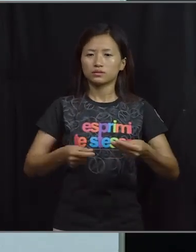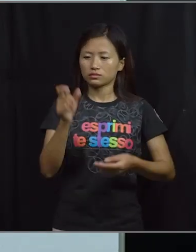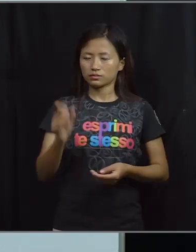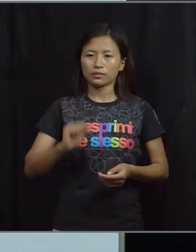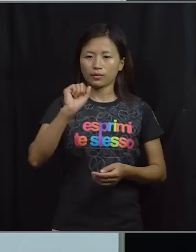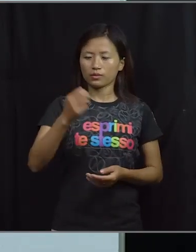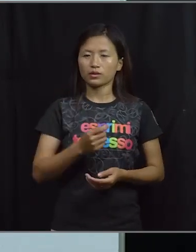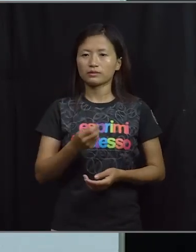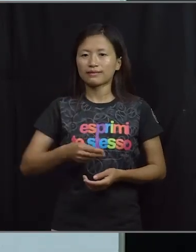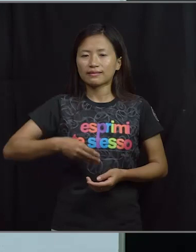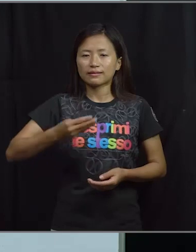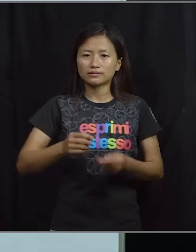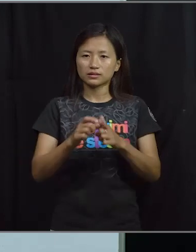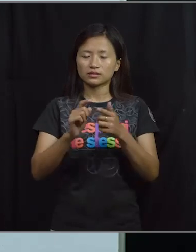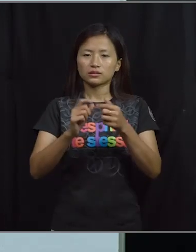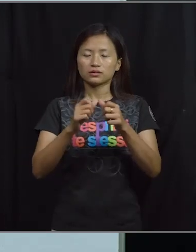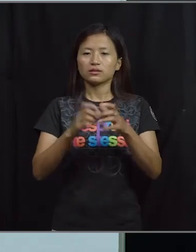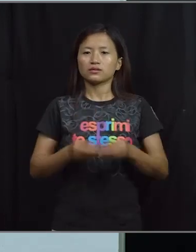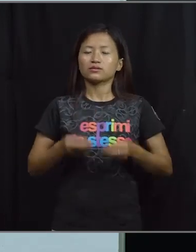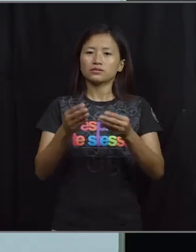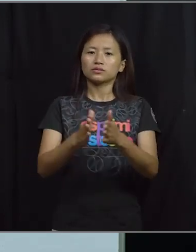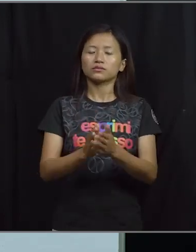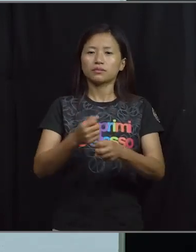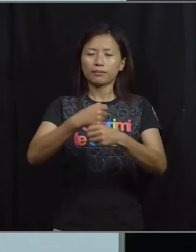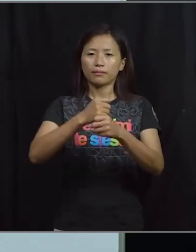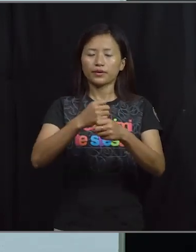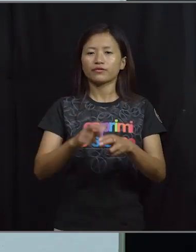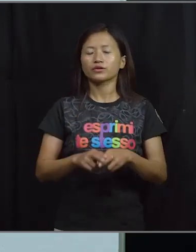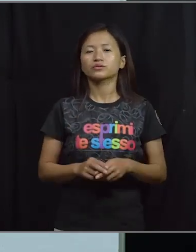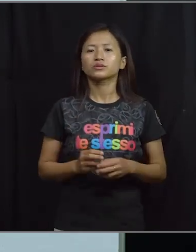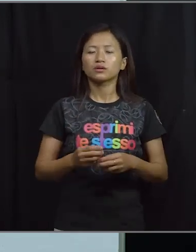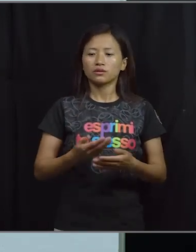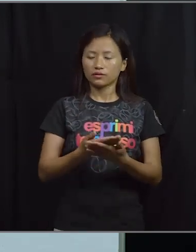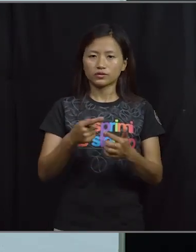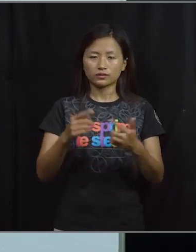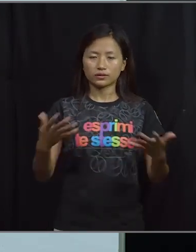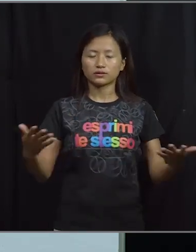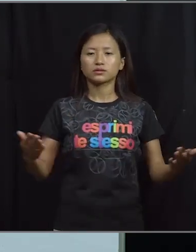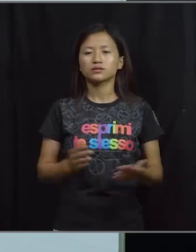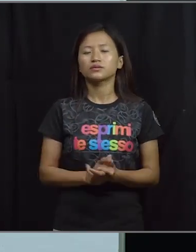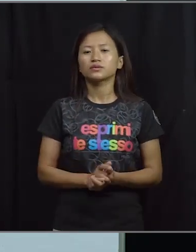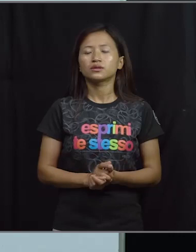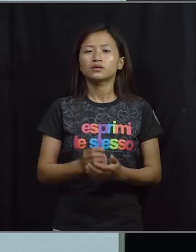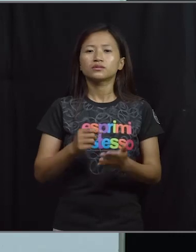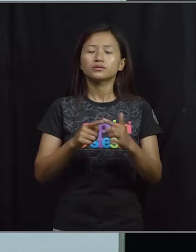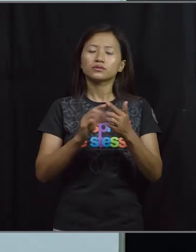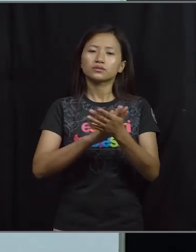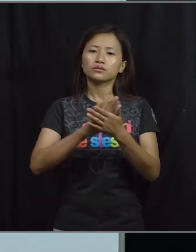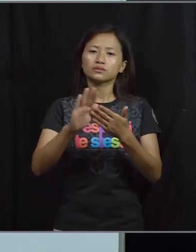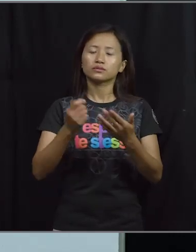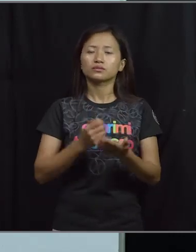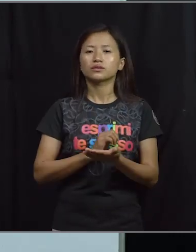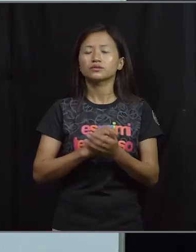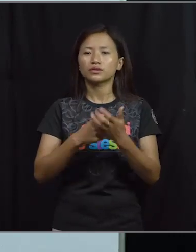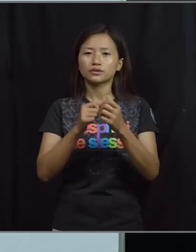entrepreneurs who deals with the processing, producing and manufacturing of the products. So trading entrepreneurs are those